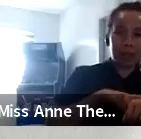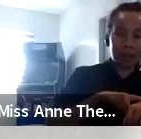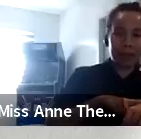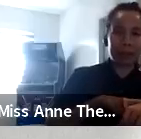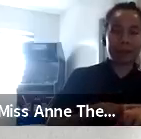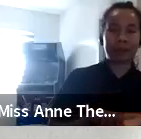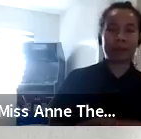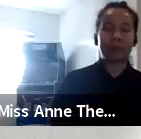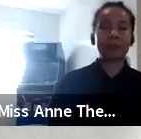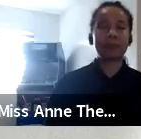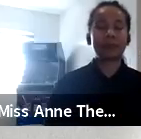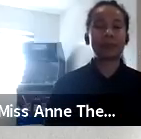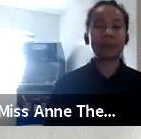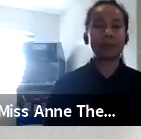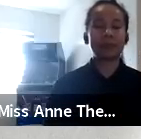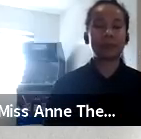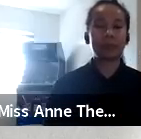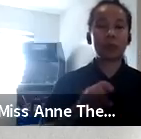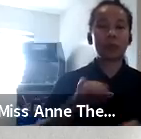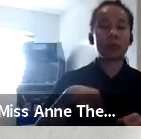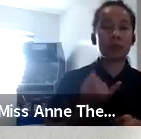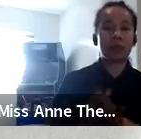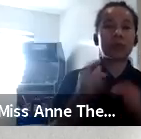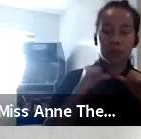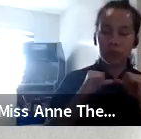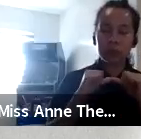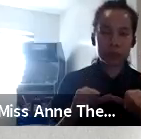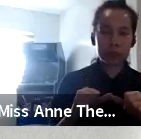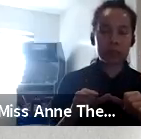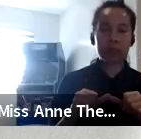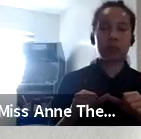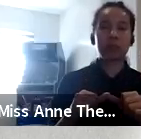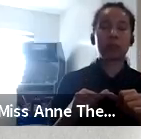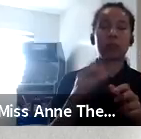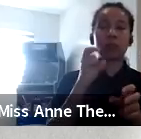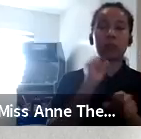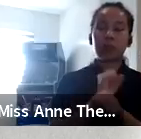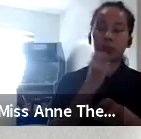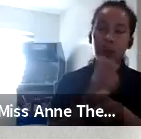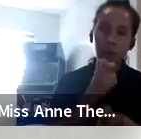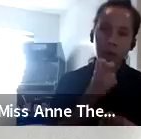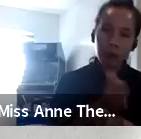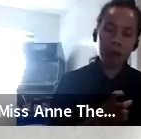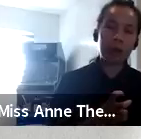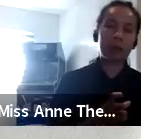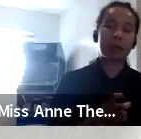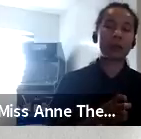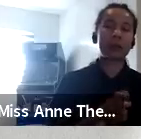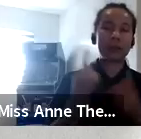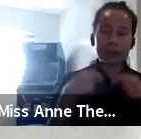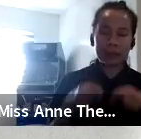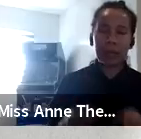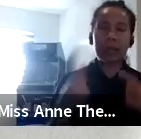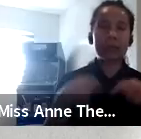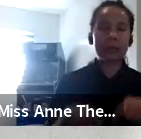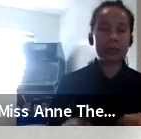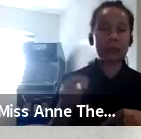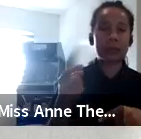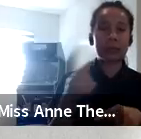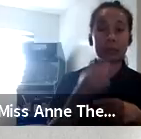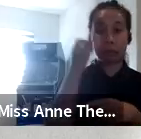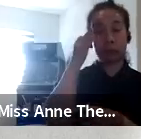your chapter 1. So just continue working hard, striving, because someday your